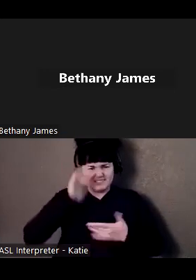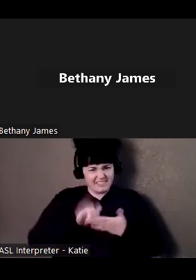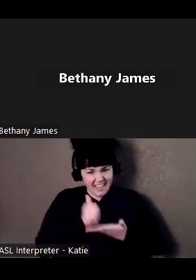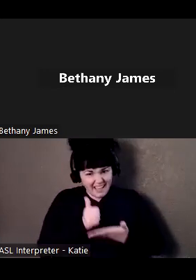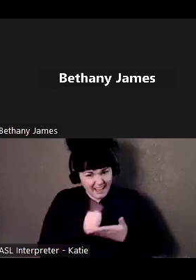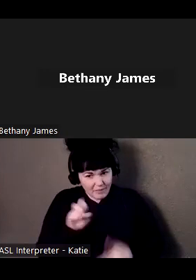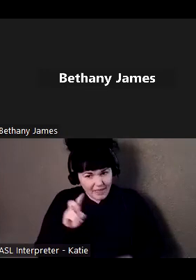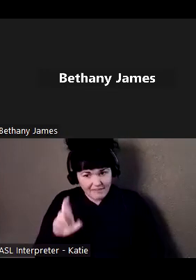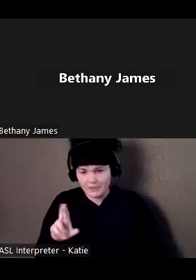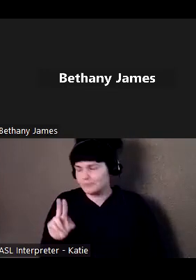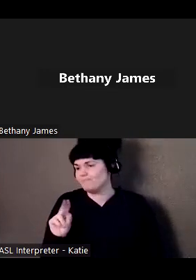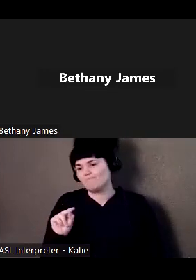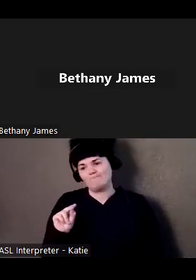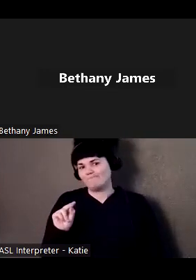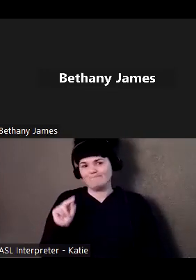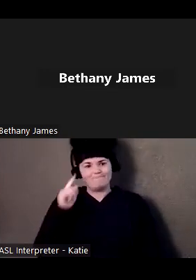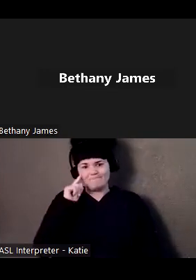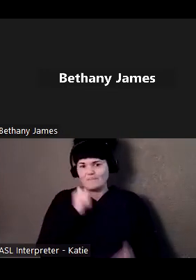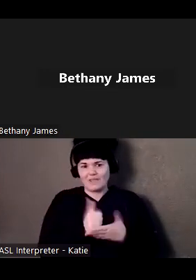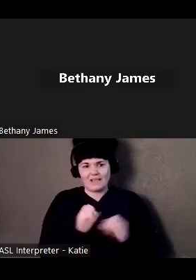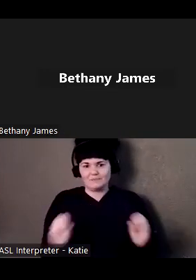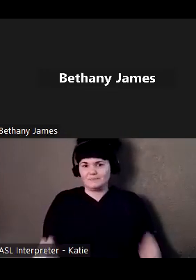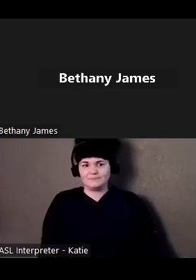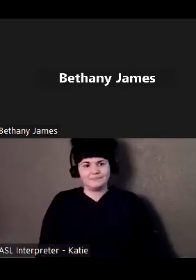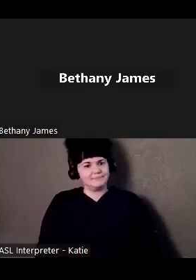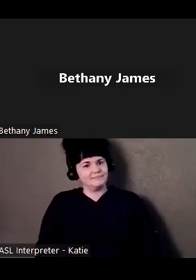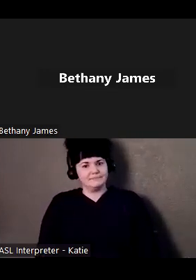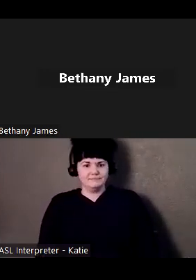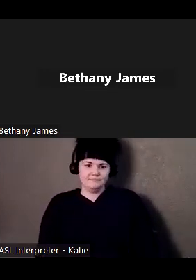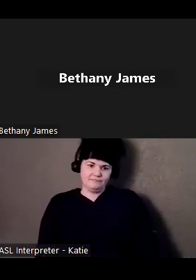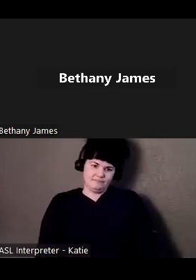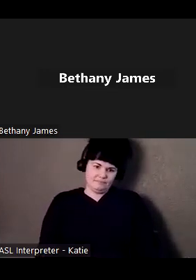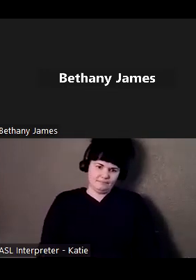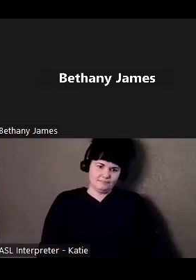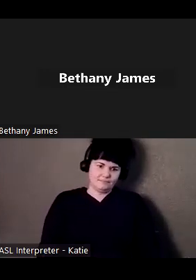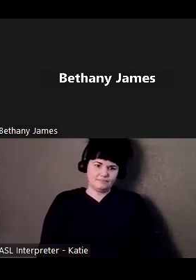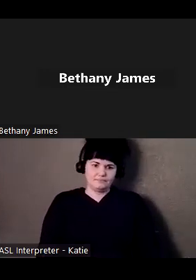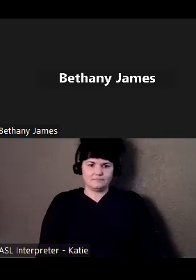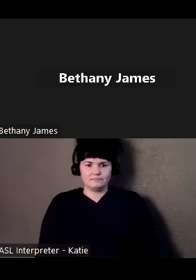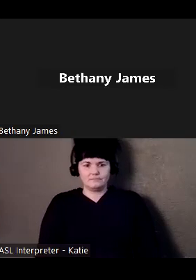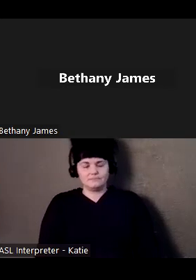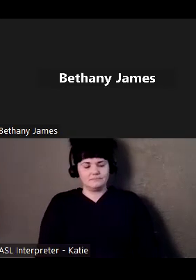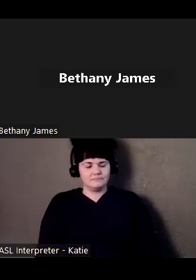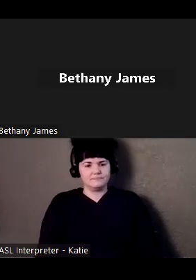No, I don't think it would be at all. So, I mean, it's certainly,